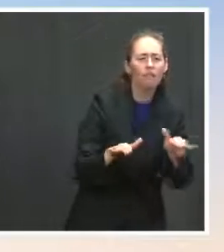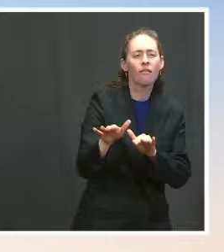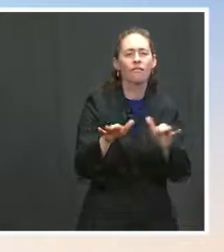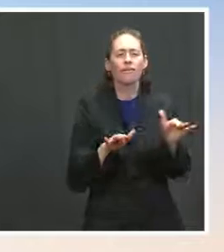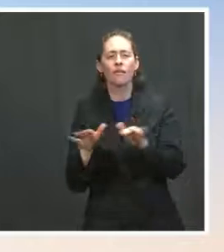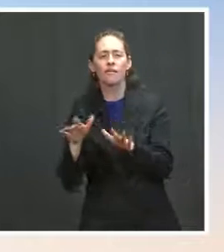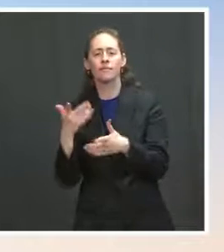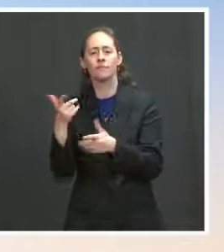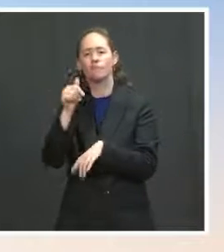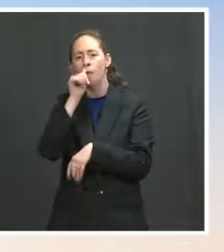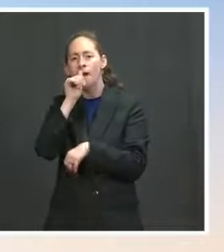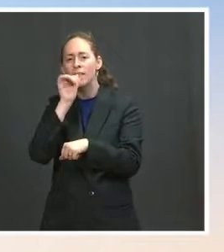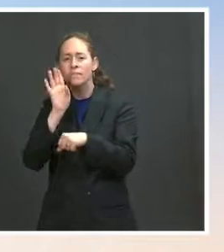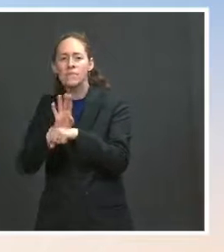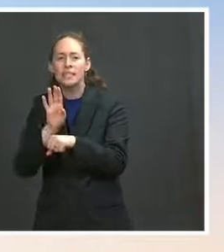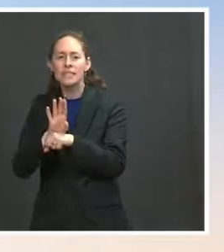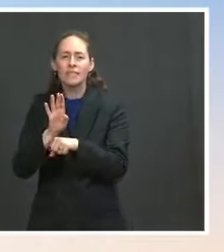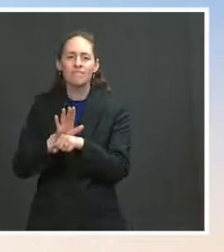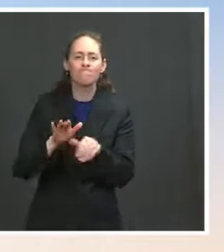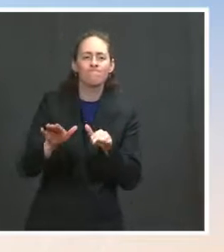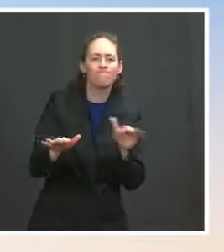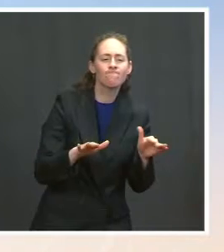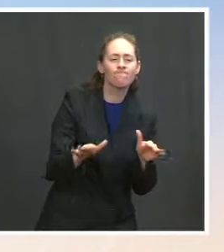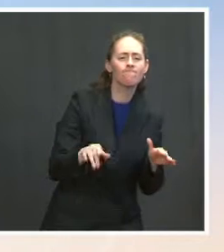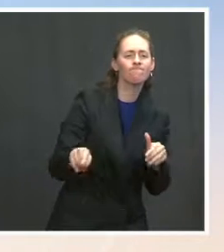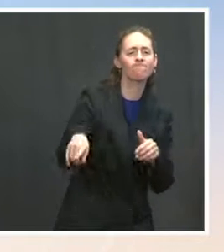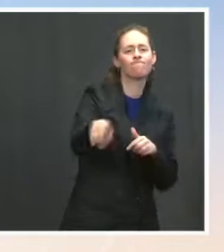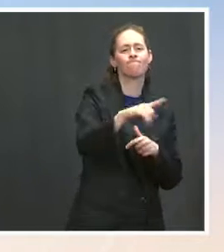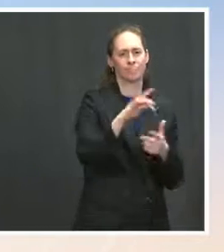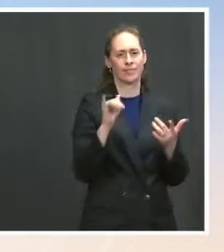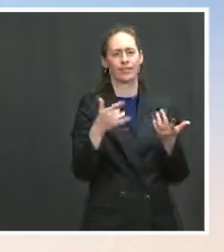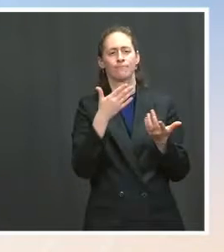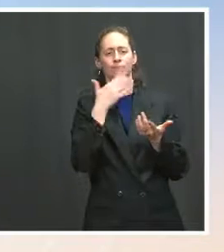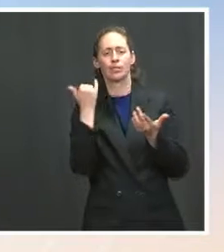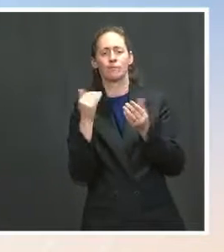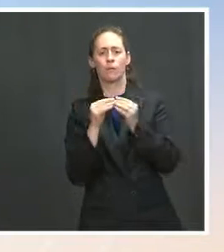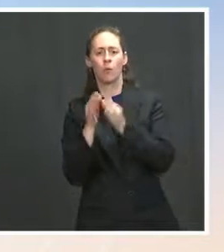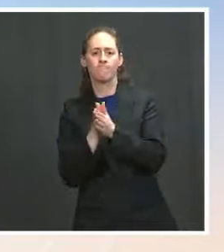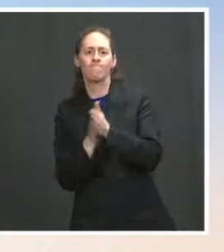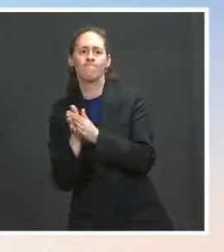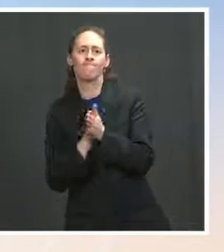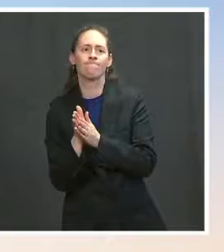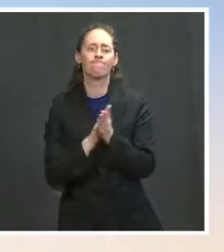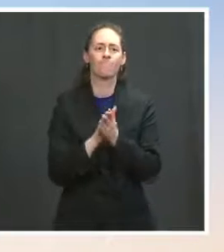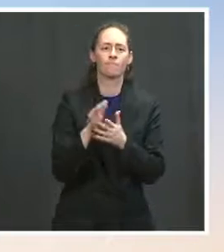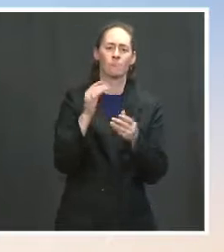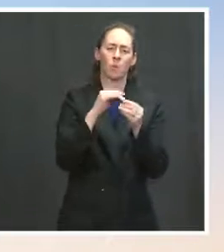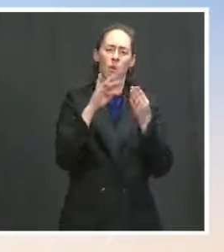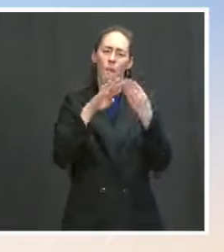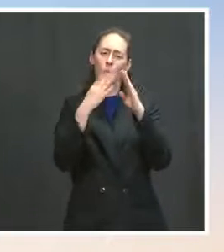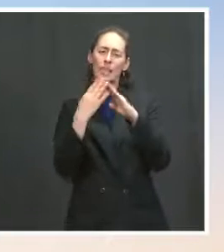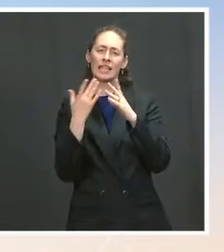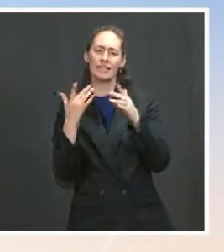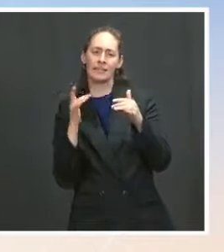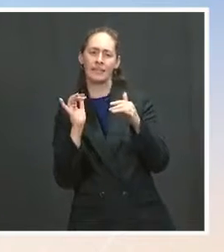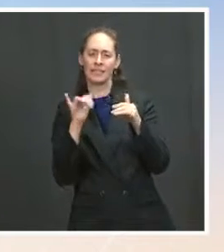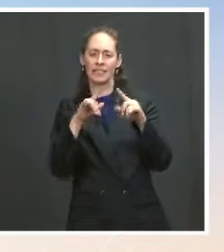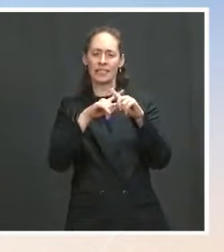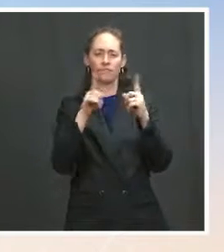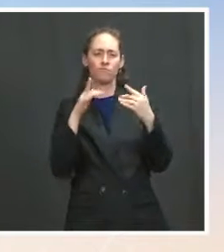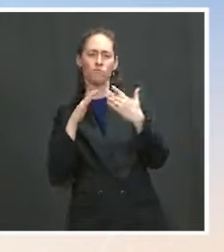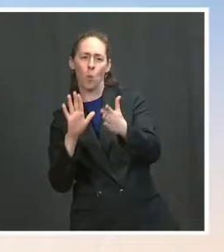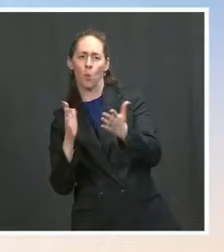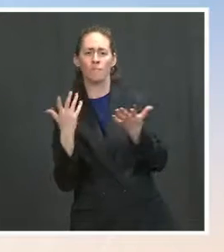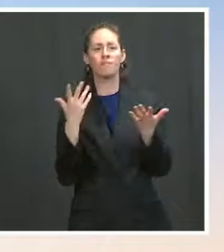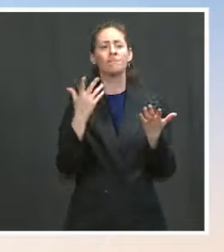of some of these engagements where it could incentivize some of the communities that have not, that don't have the as high of a